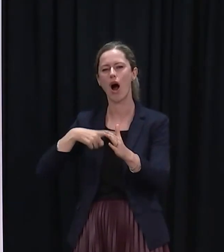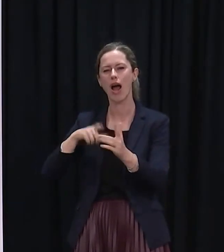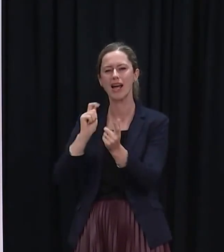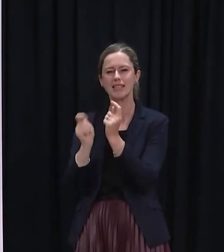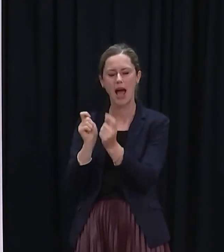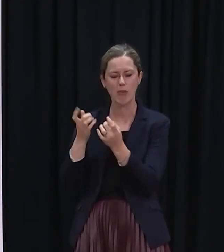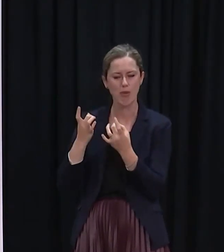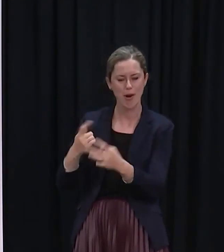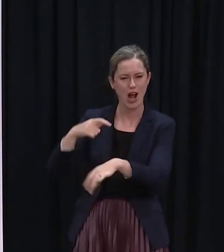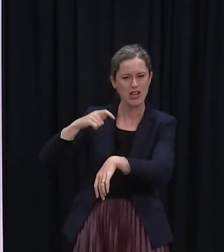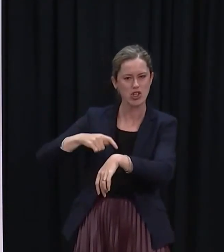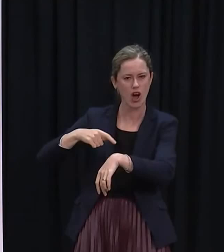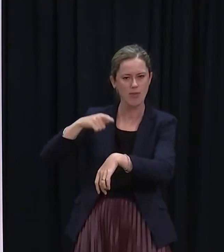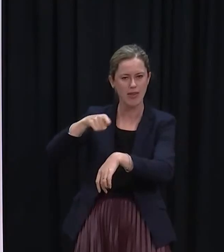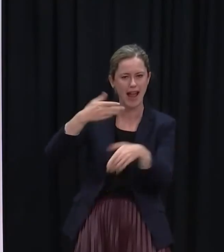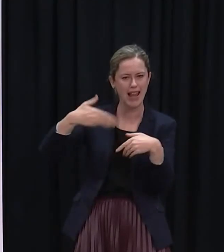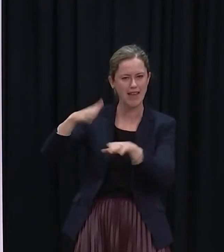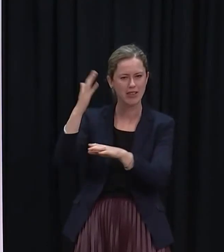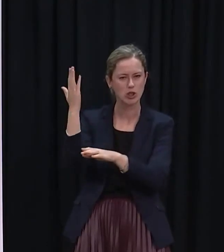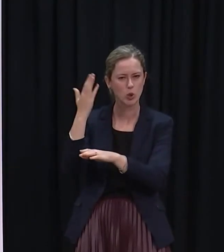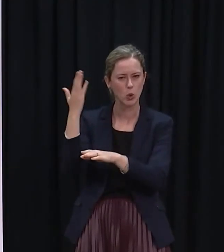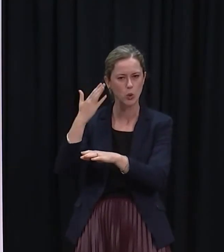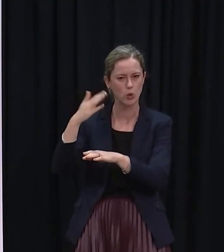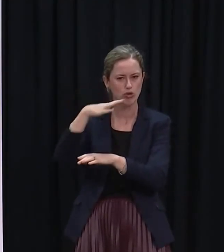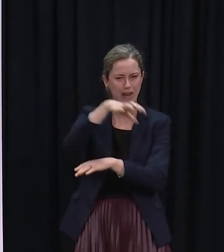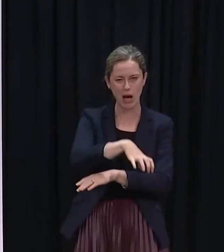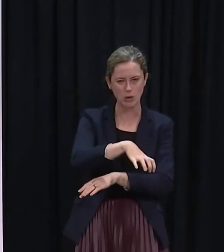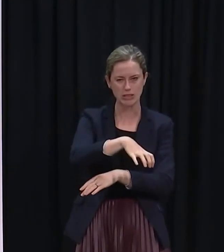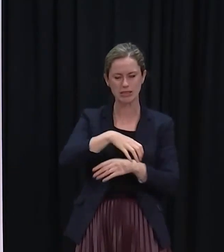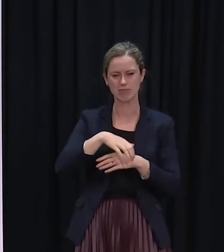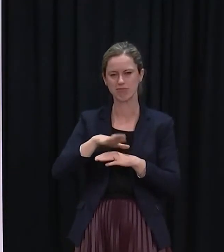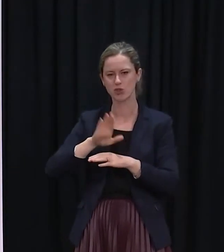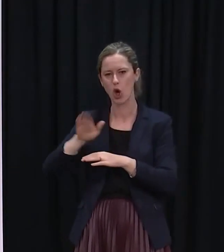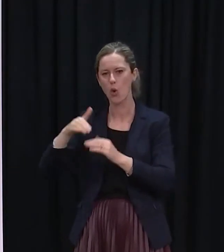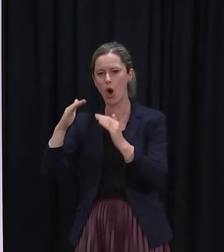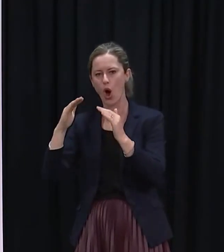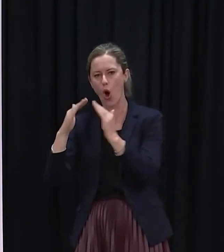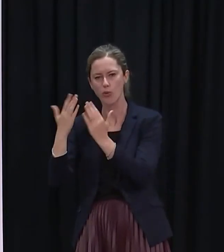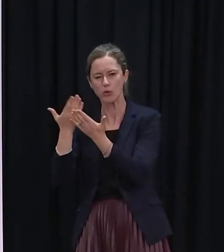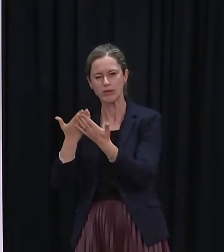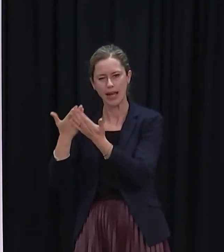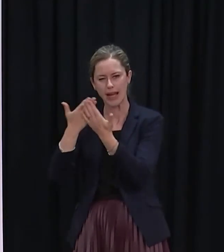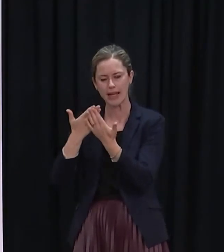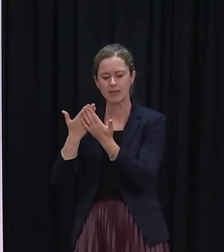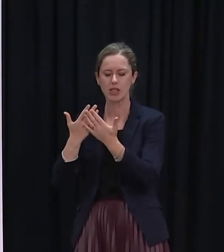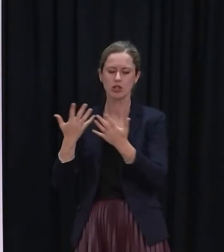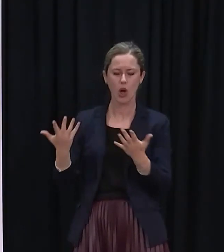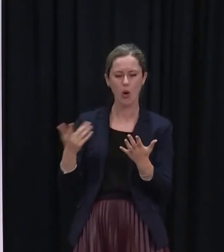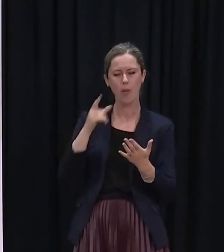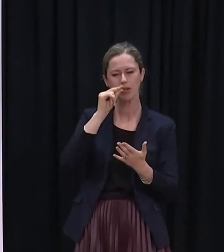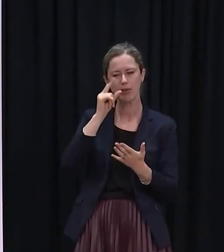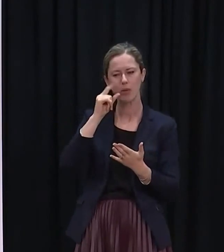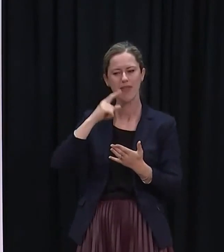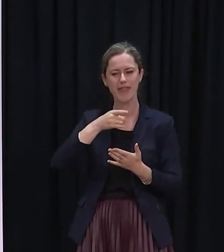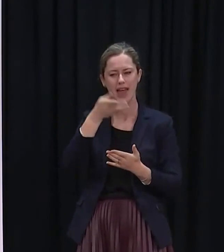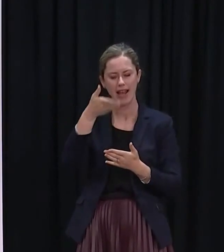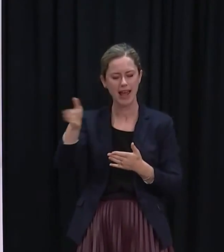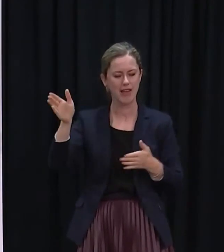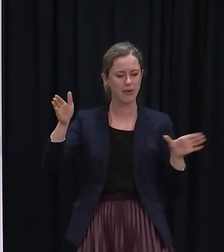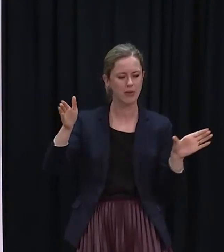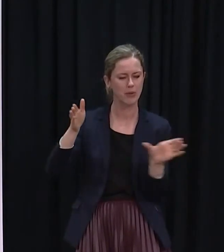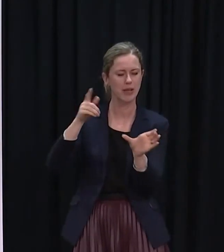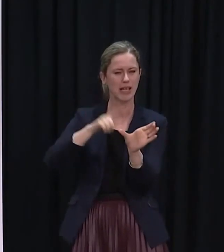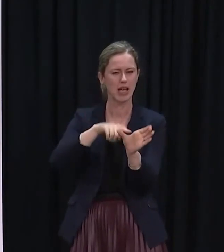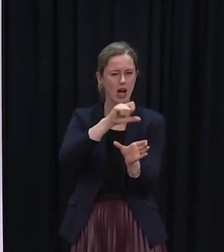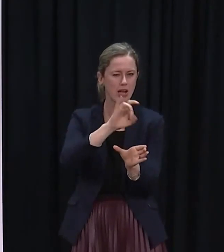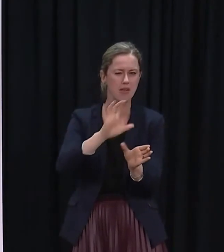and preparation for exams and so on. And so we'll just look at how we can dock in what we do with the years 9 and